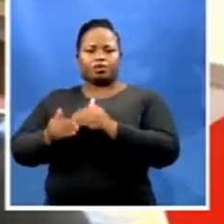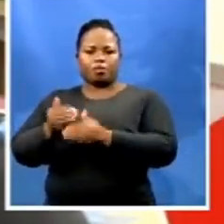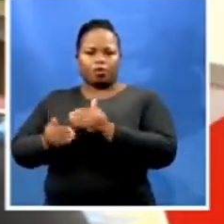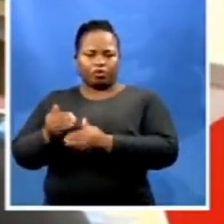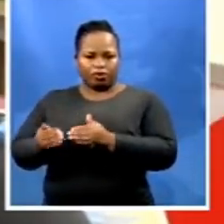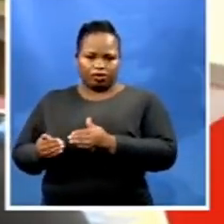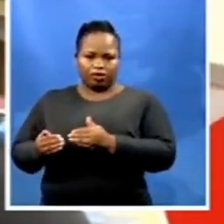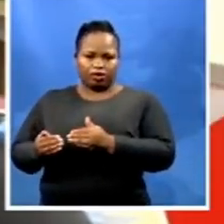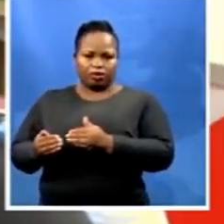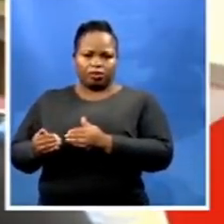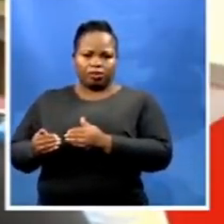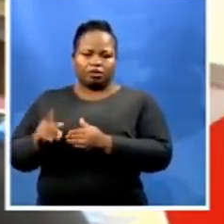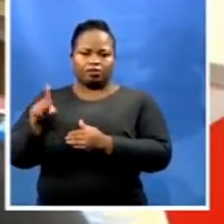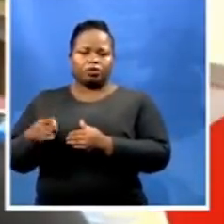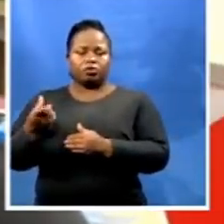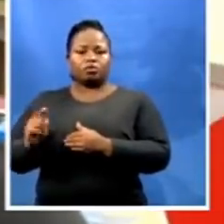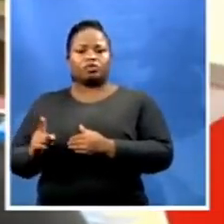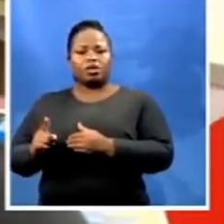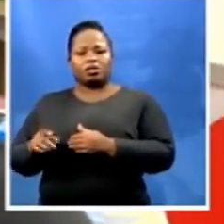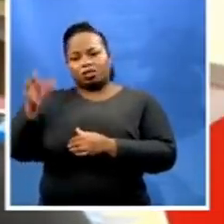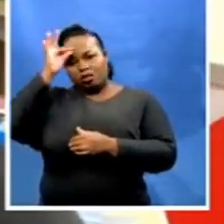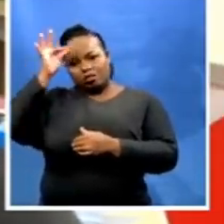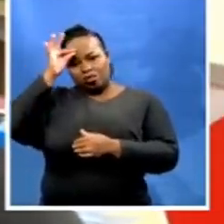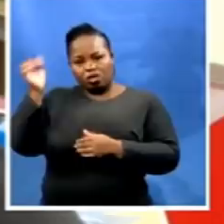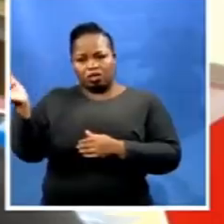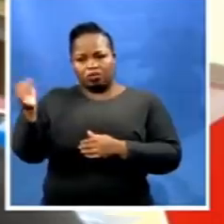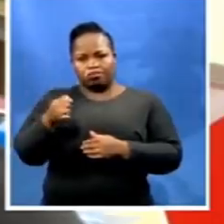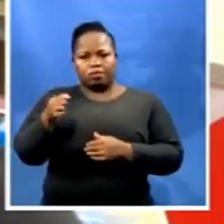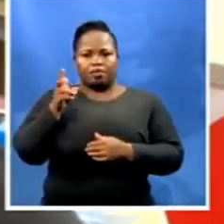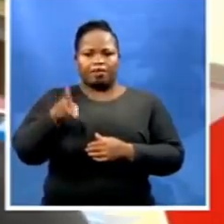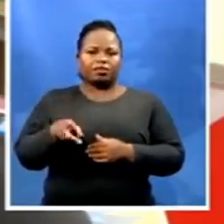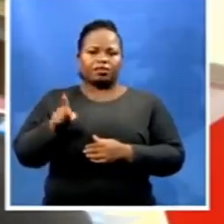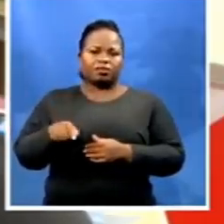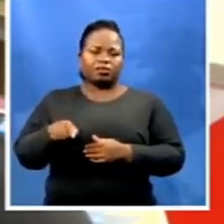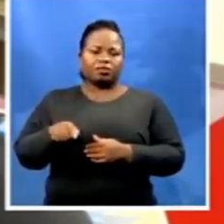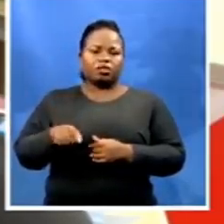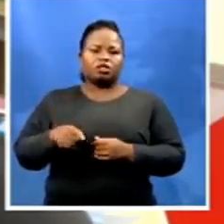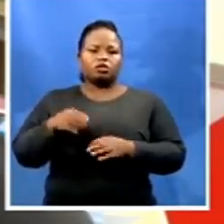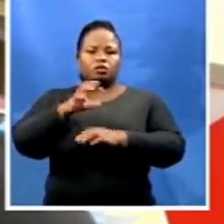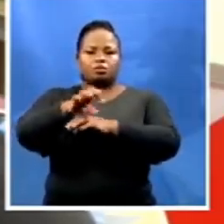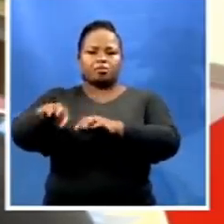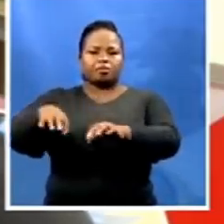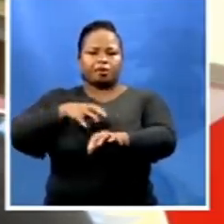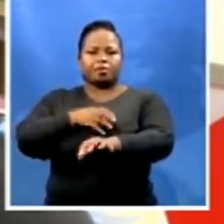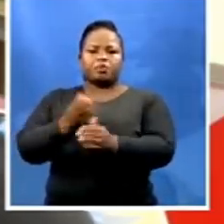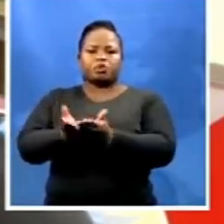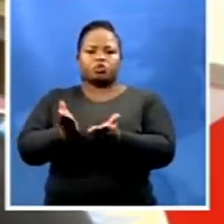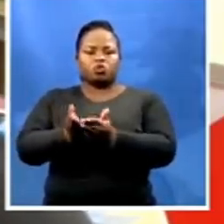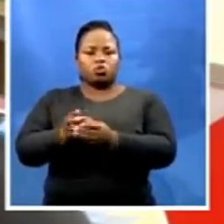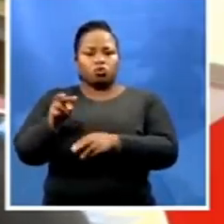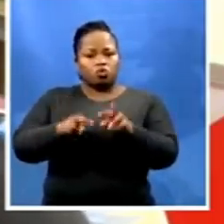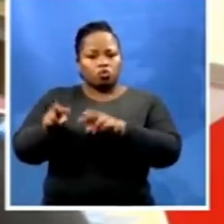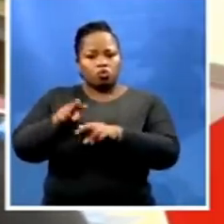enforcement agencies in and around our schools, continuous visibility and patrolling, so that at least we can